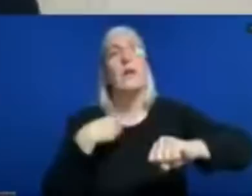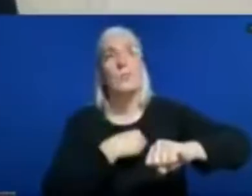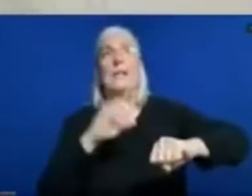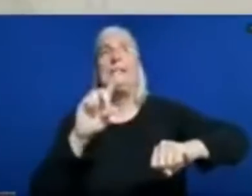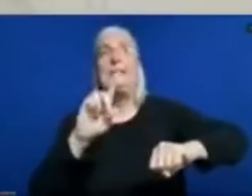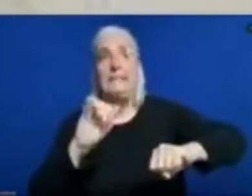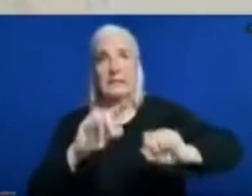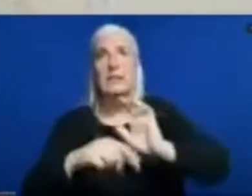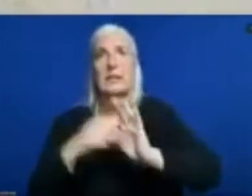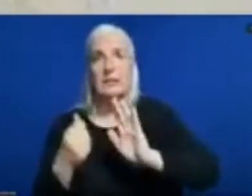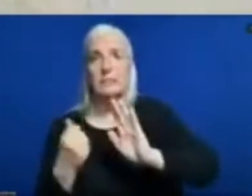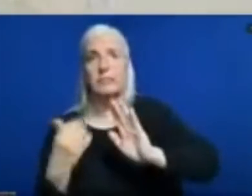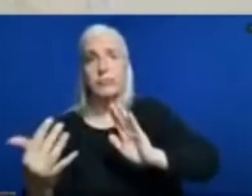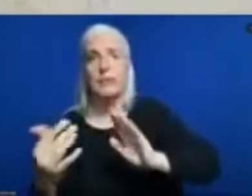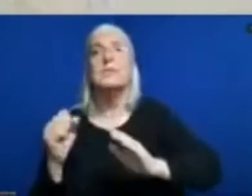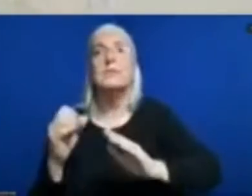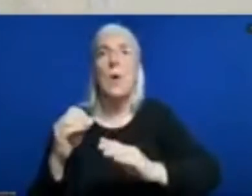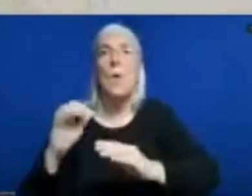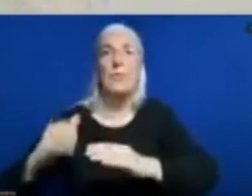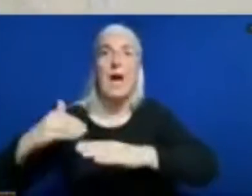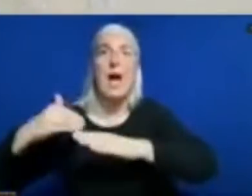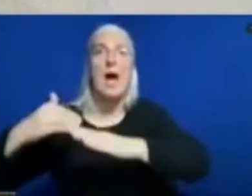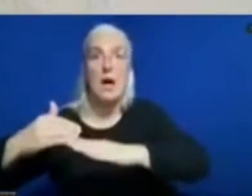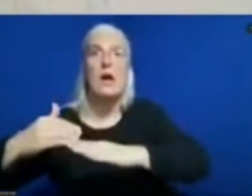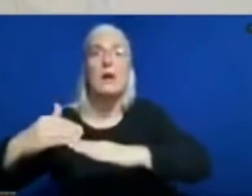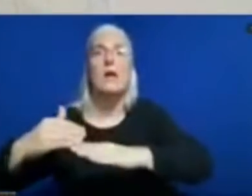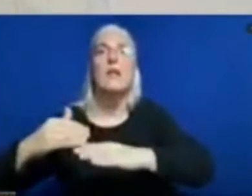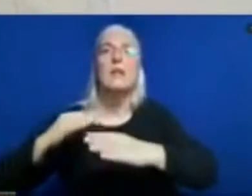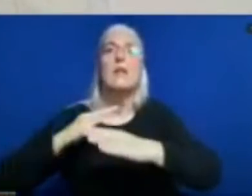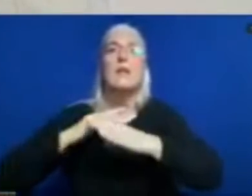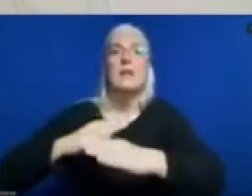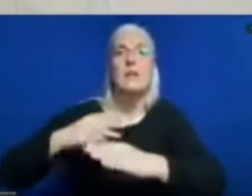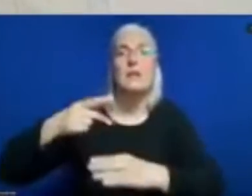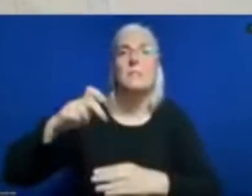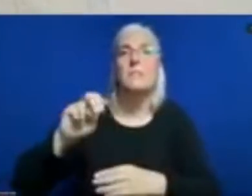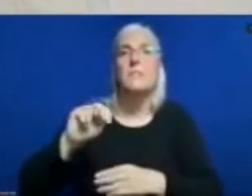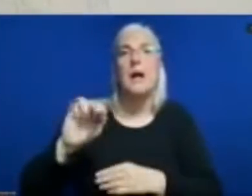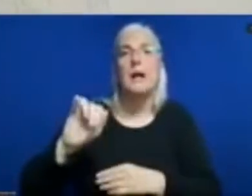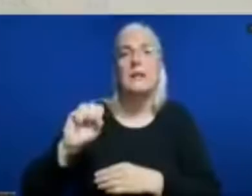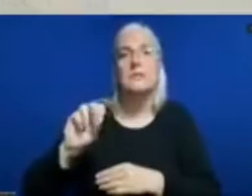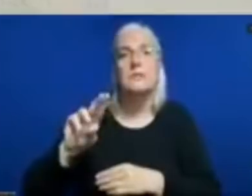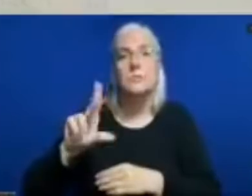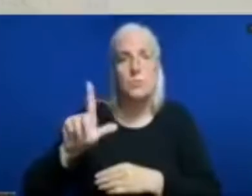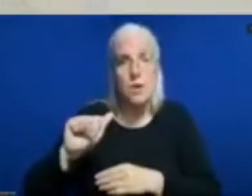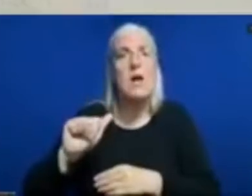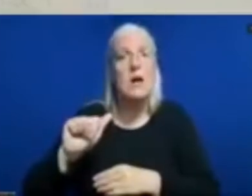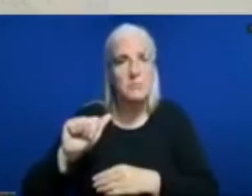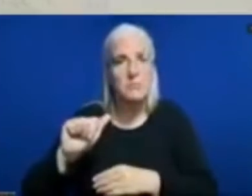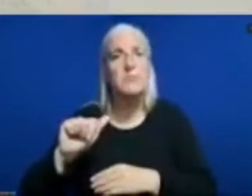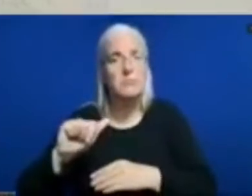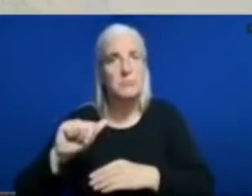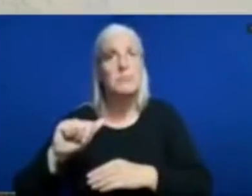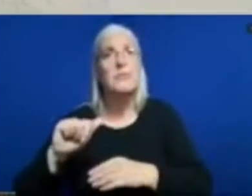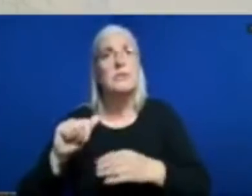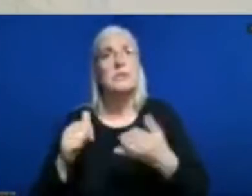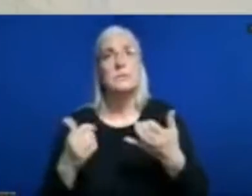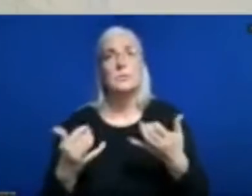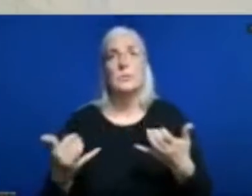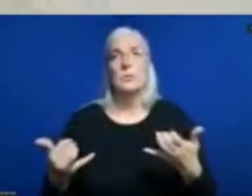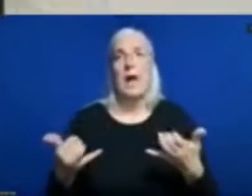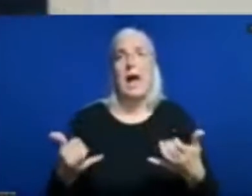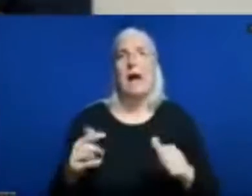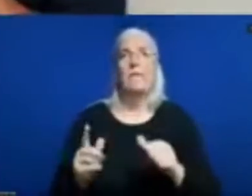weather today, as I said, that we have more clear air, is the first day that we've been able to fly in a long time our fixed wing aircraft to drop